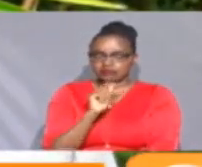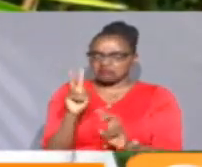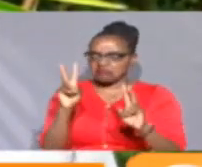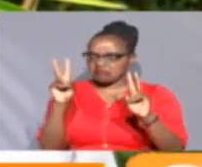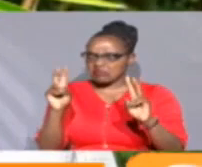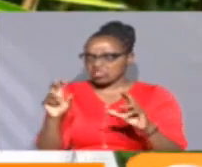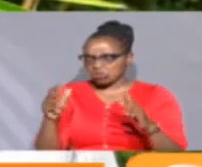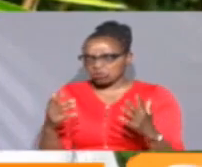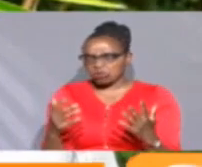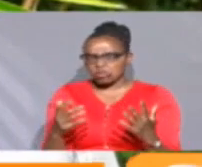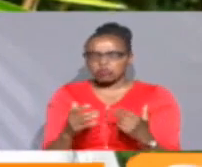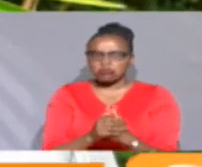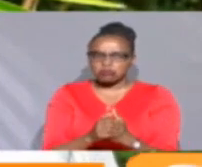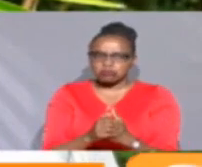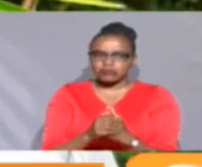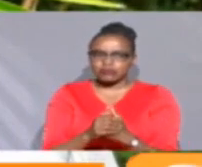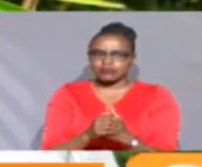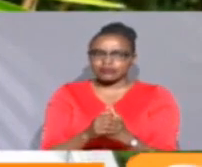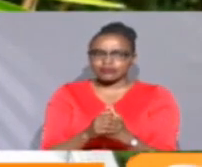of